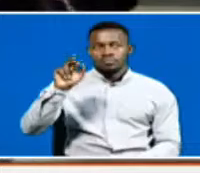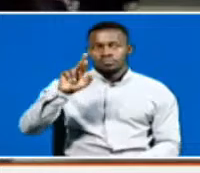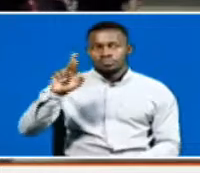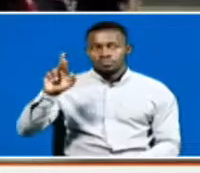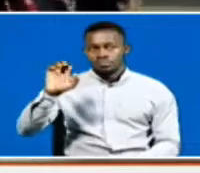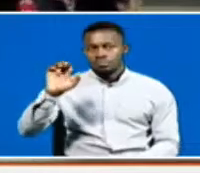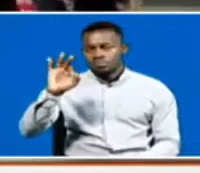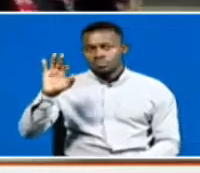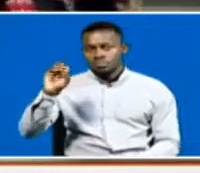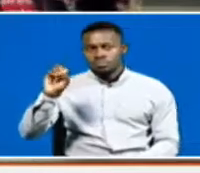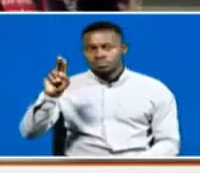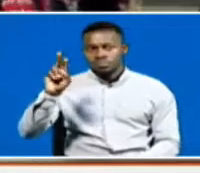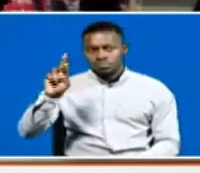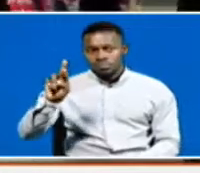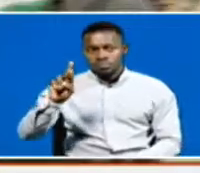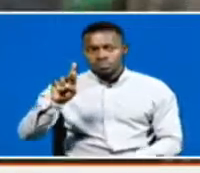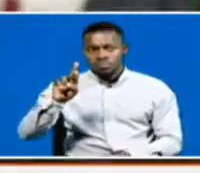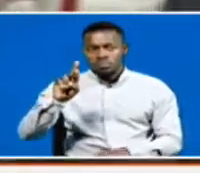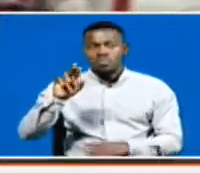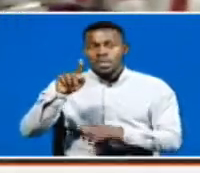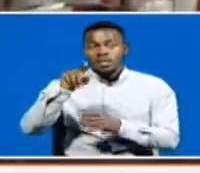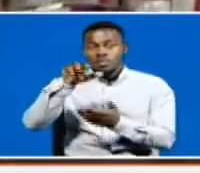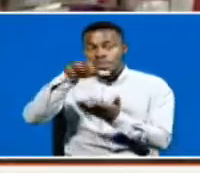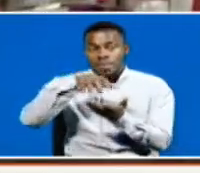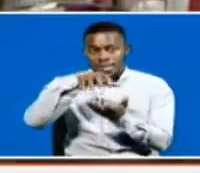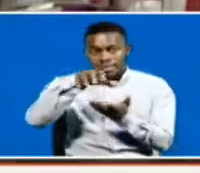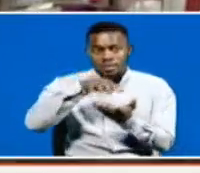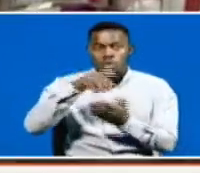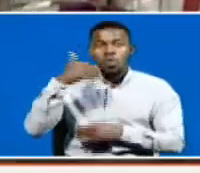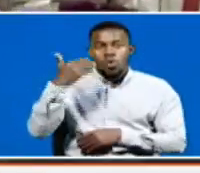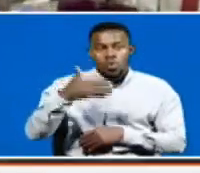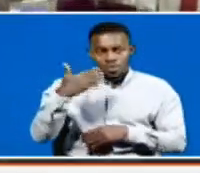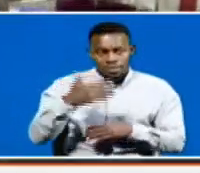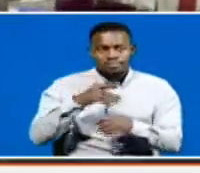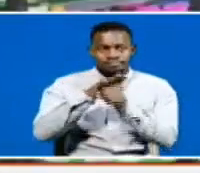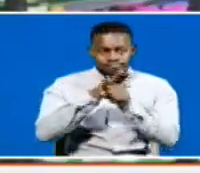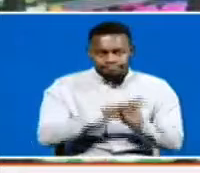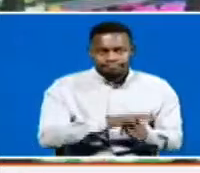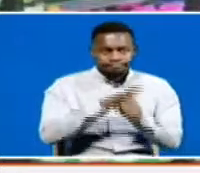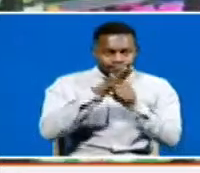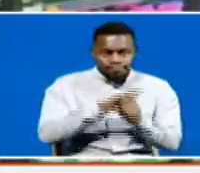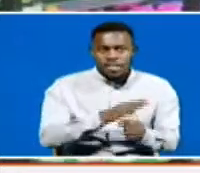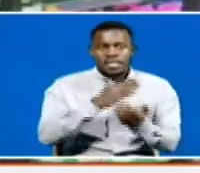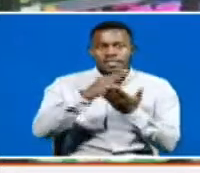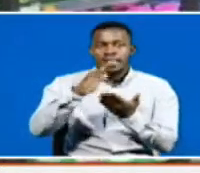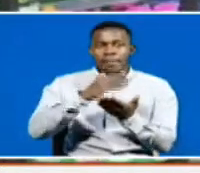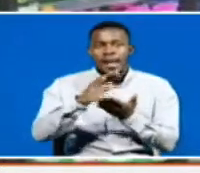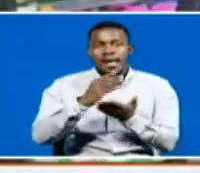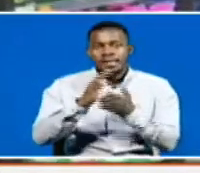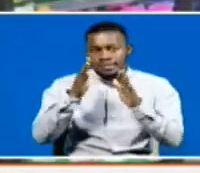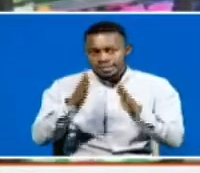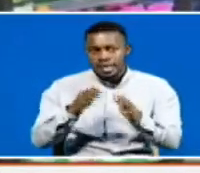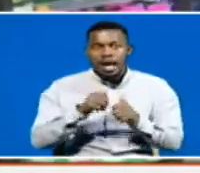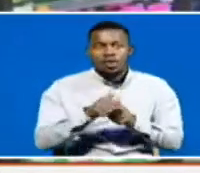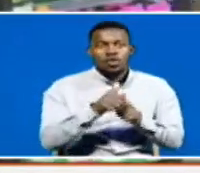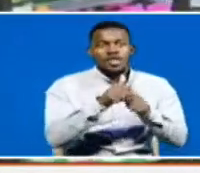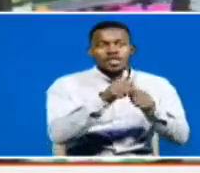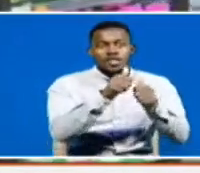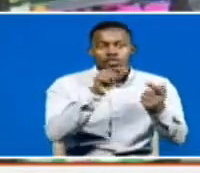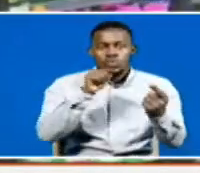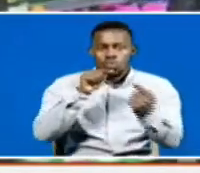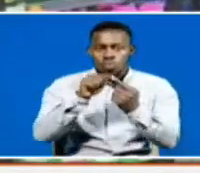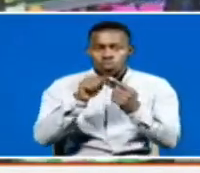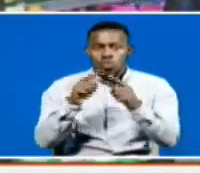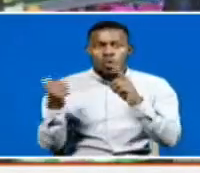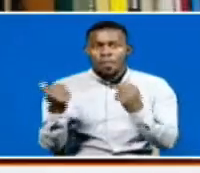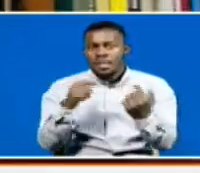Carrefour supermarkets is notorious for unfair treatment and abuse of its suppliers, according to the Competition